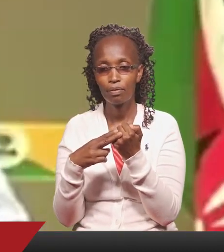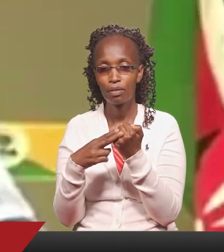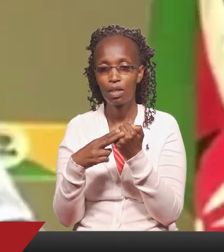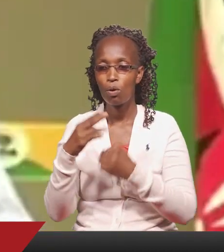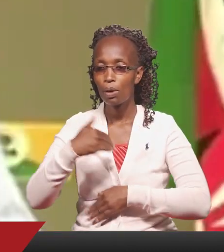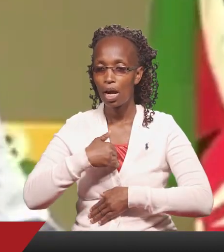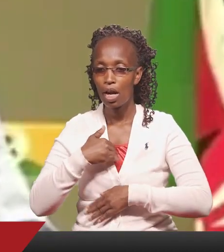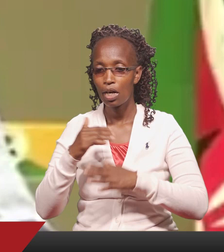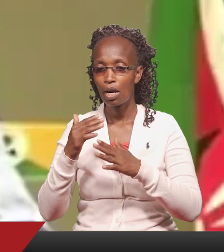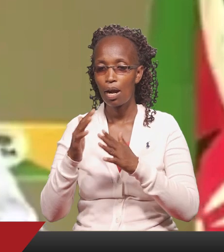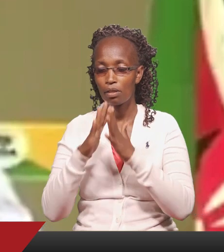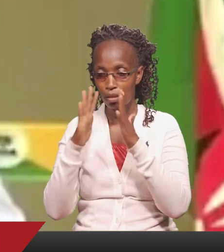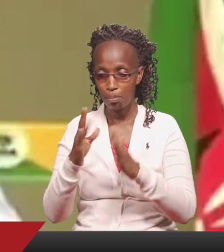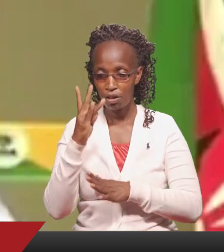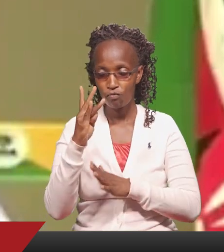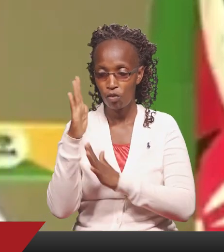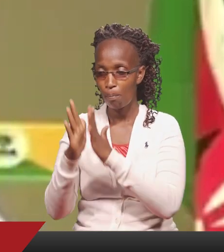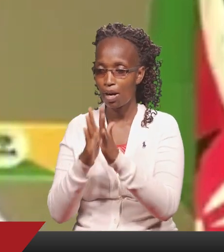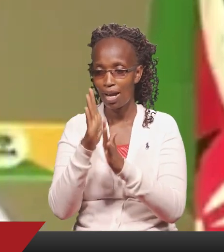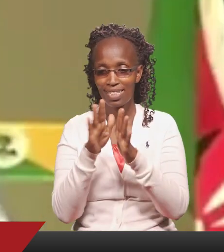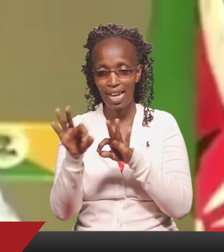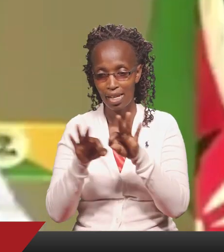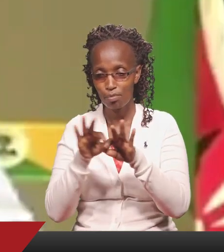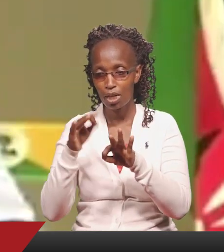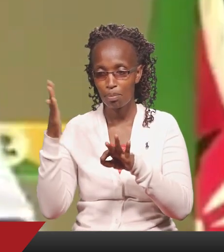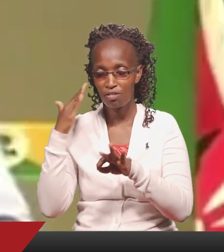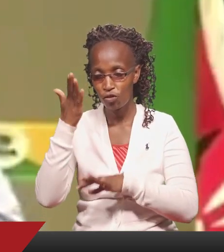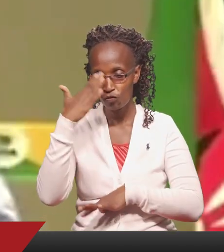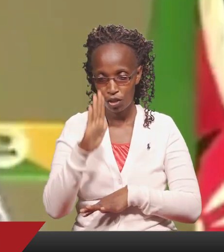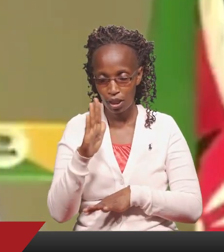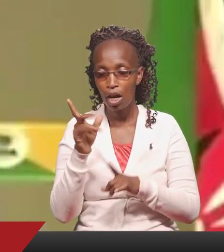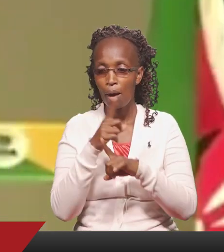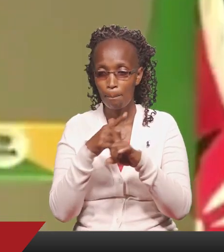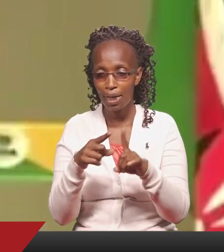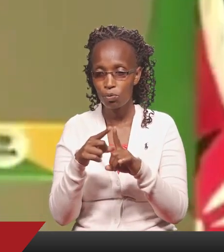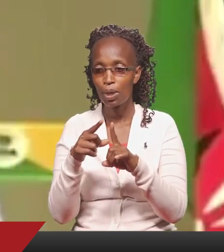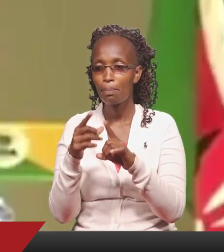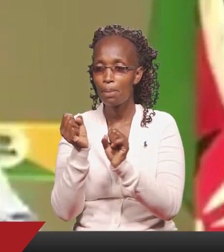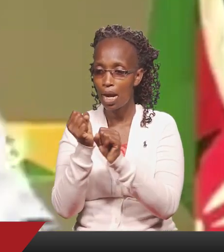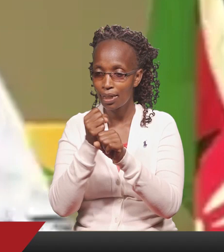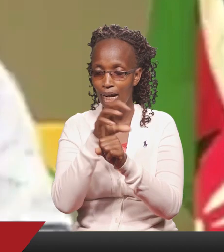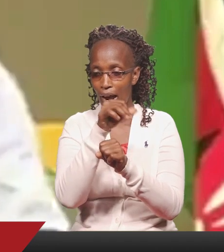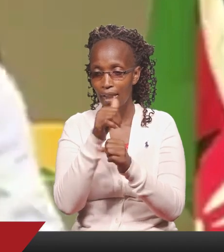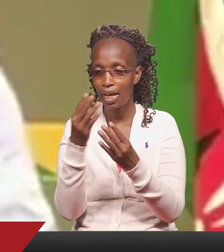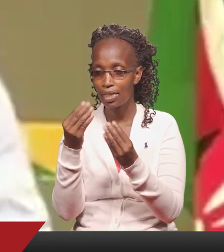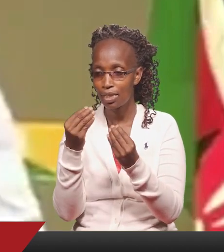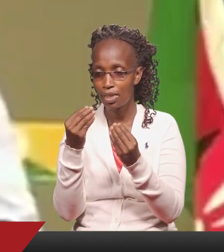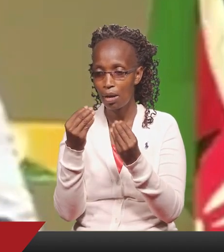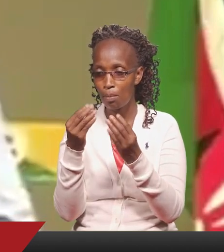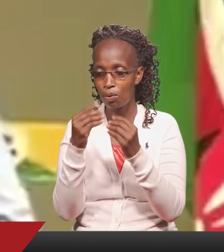2017 we had the big four plan which I've explained to you, but again we made another simple